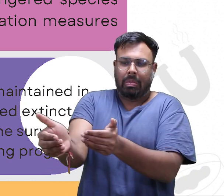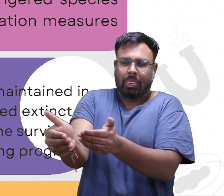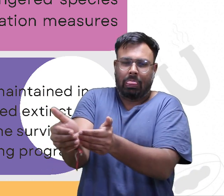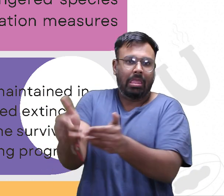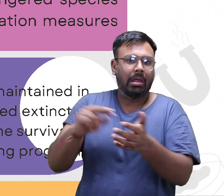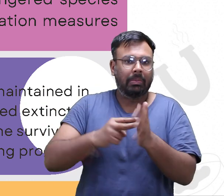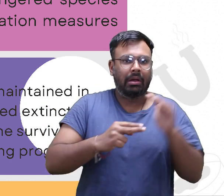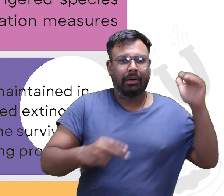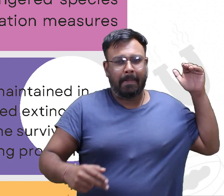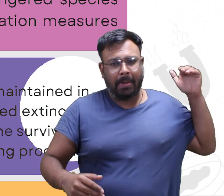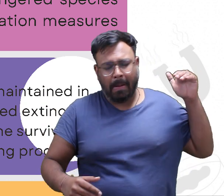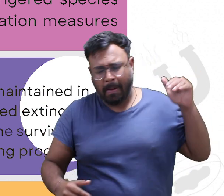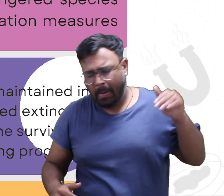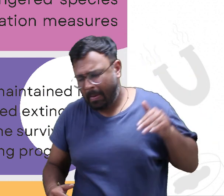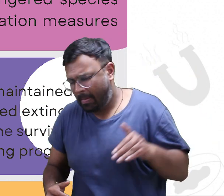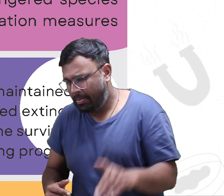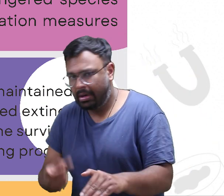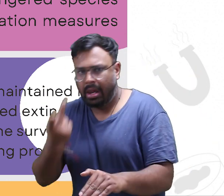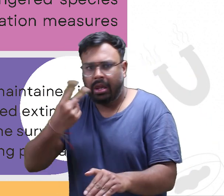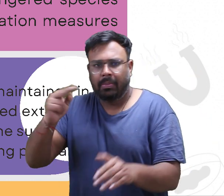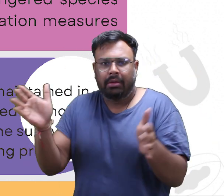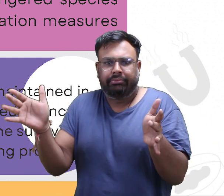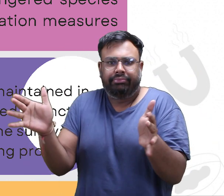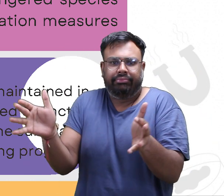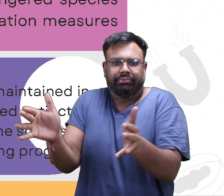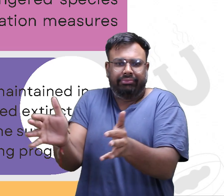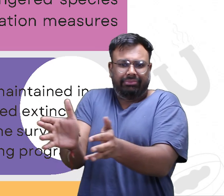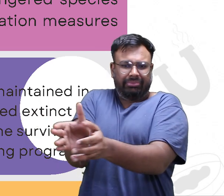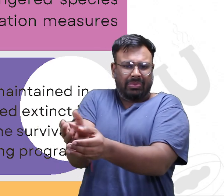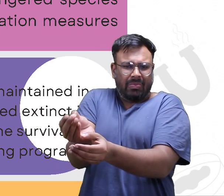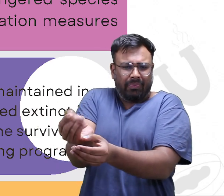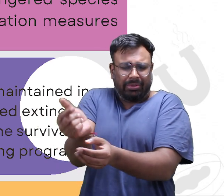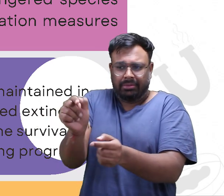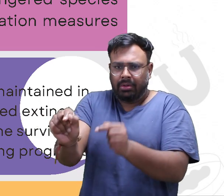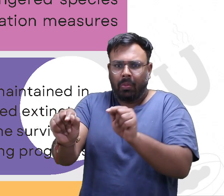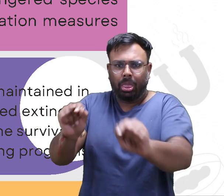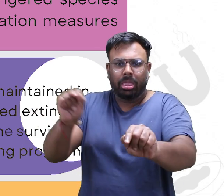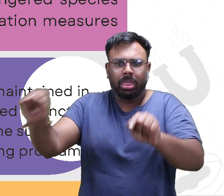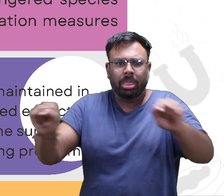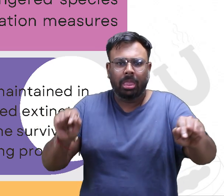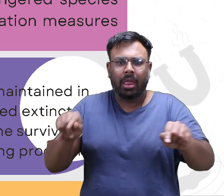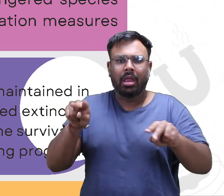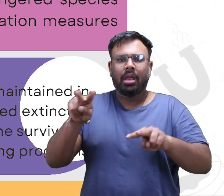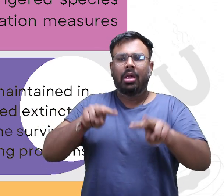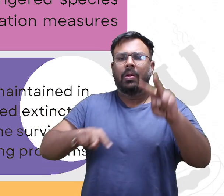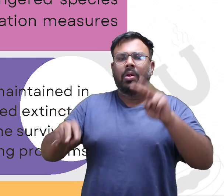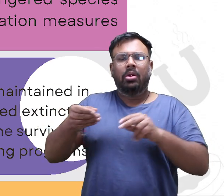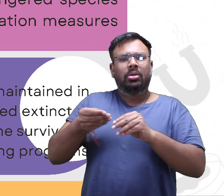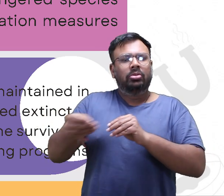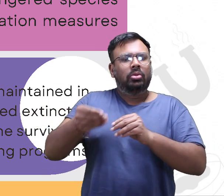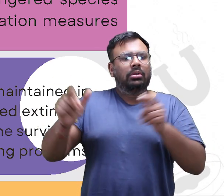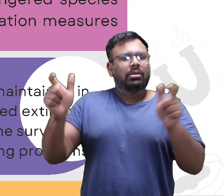Species in this category face an extremely high risk of extinction in the wild.